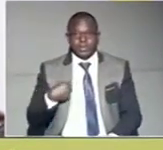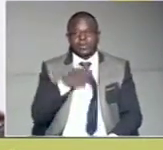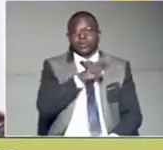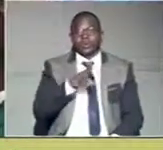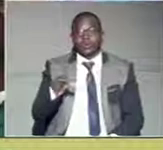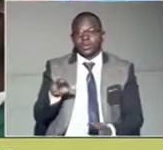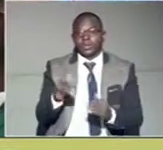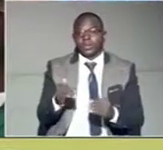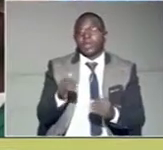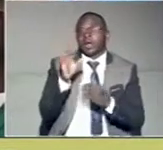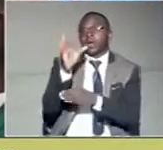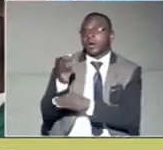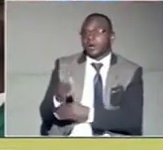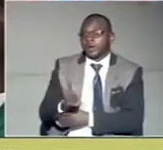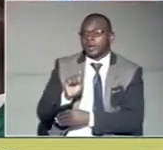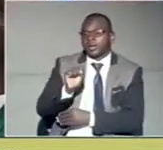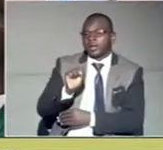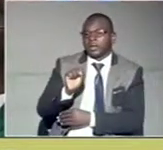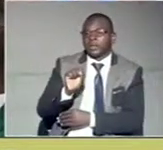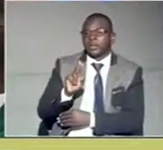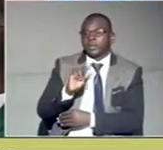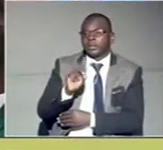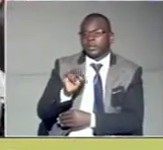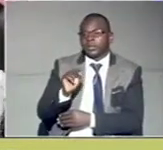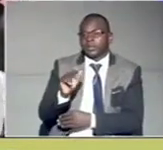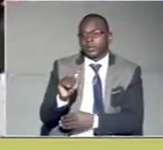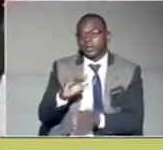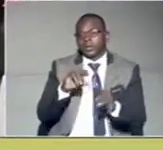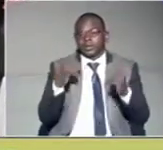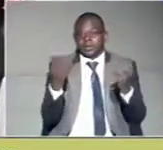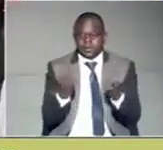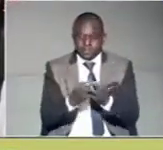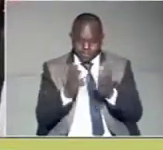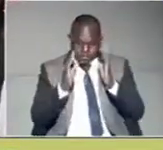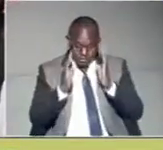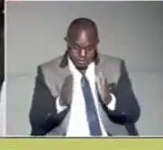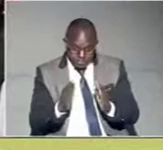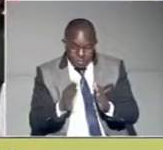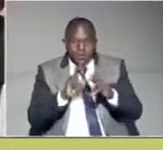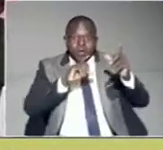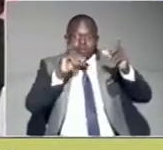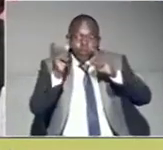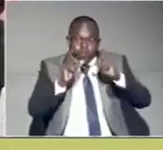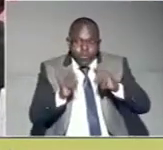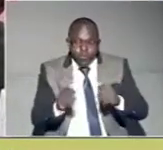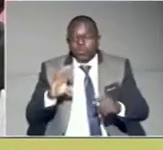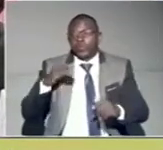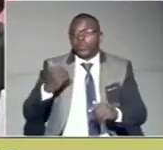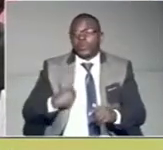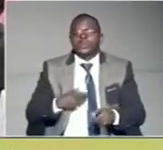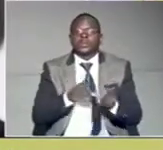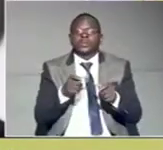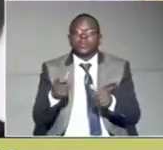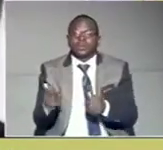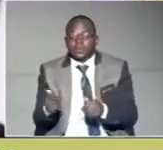Susan Ekei, as the key founders of the seven-month platform envisaged to enlighten women in newsrooms across